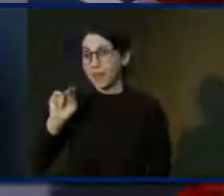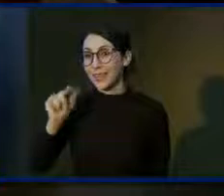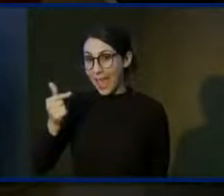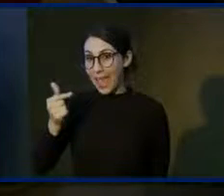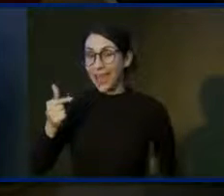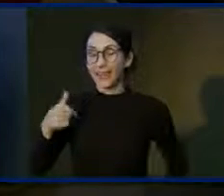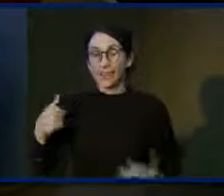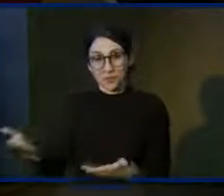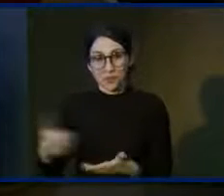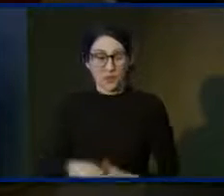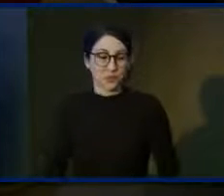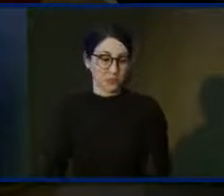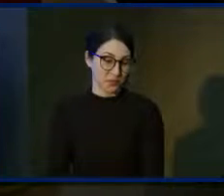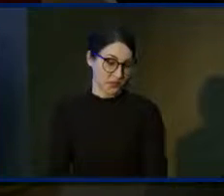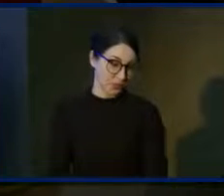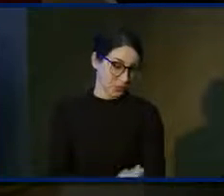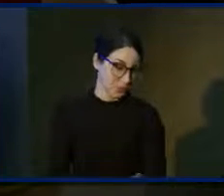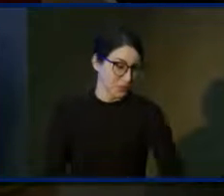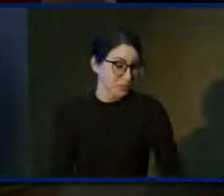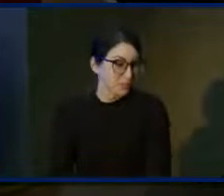good.